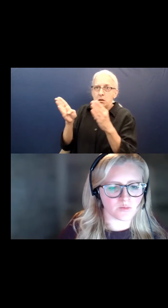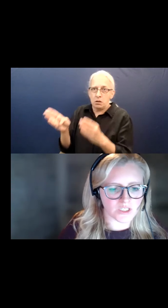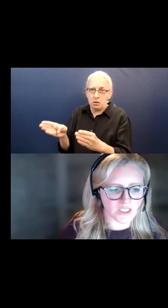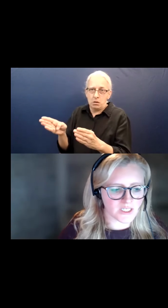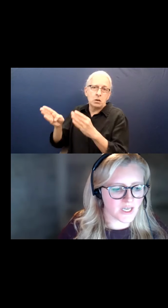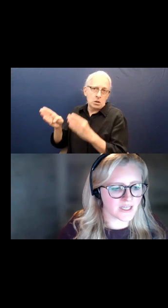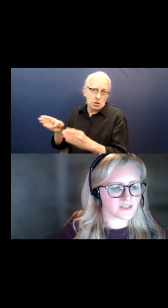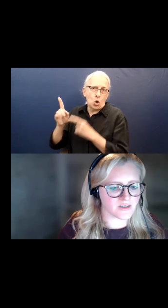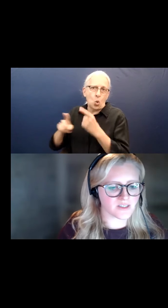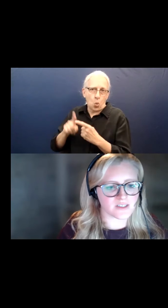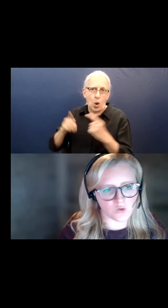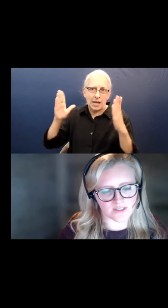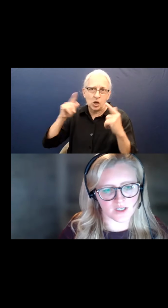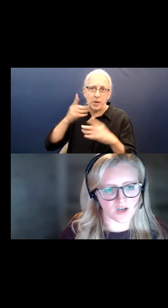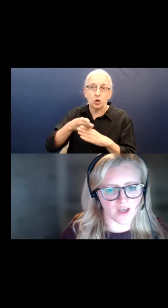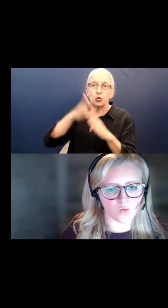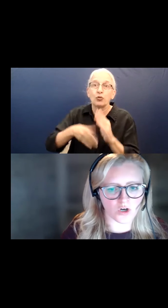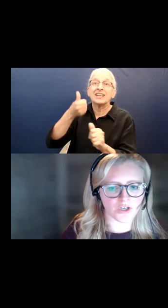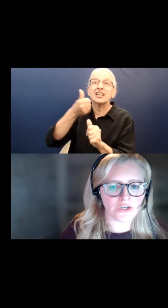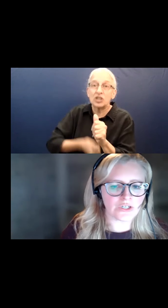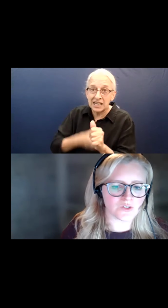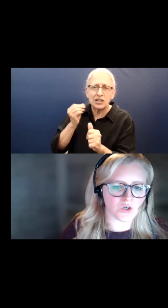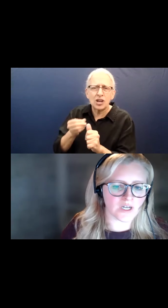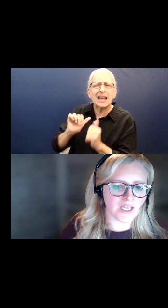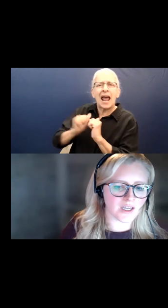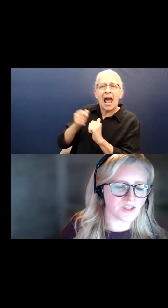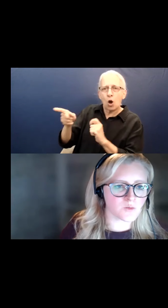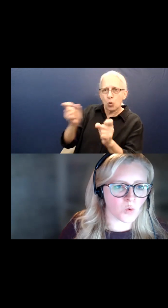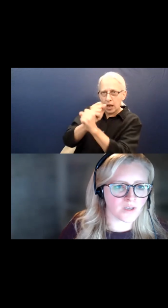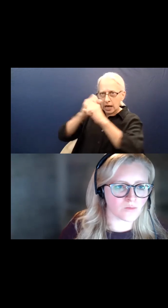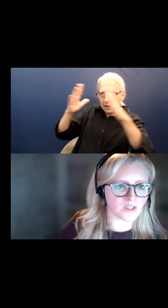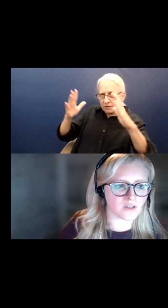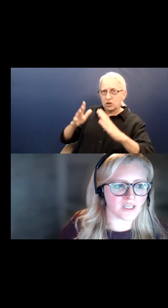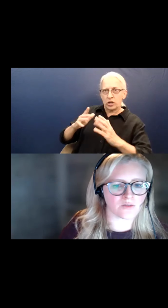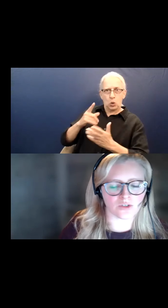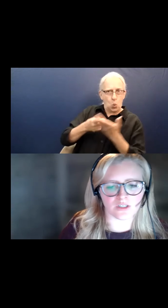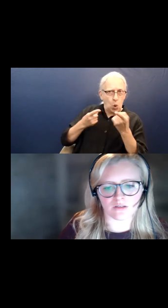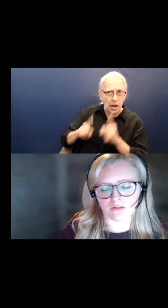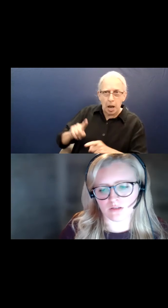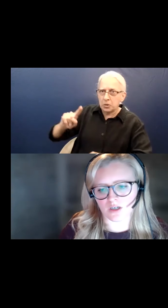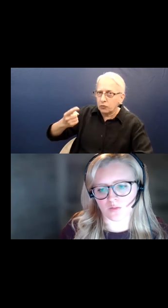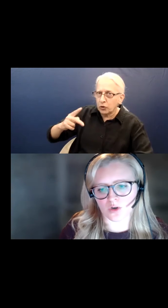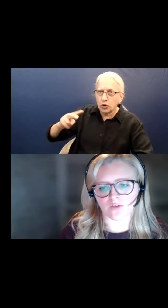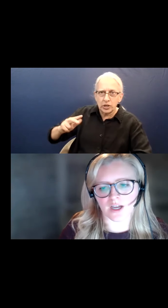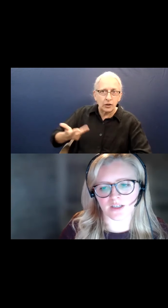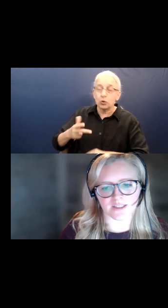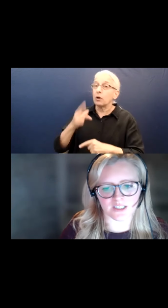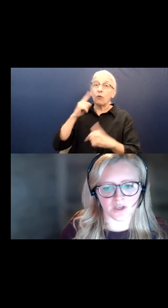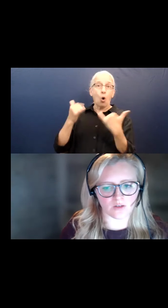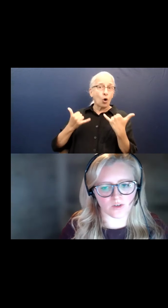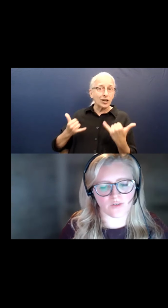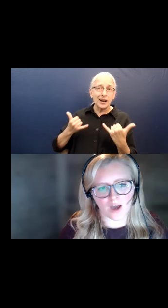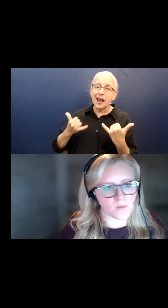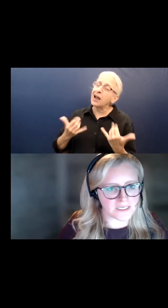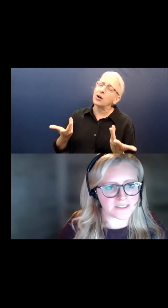be completed and the sequencing of that work. So at this point, we can't really provide an